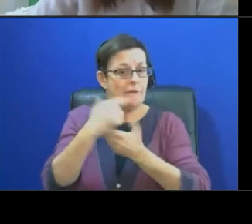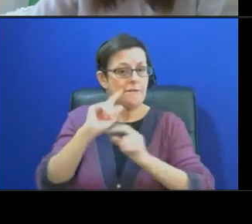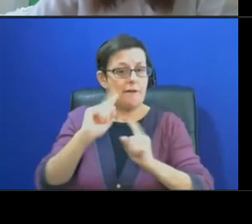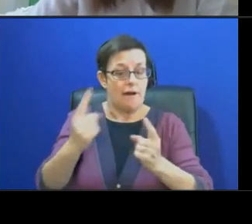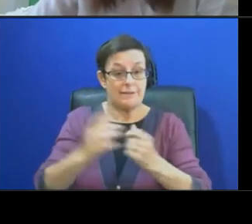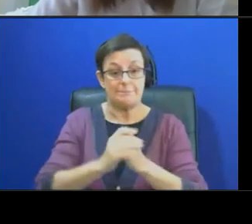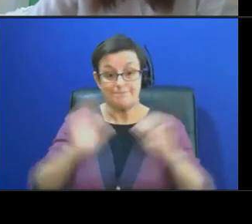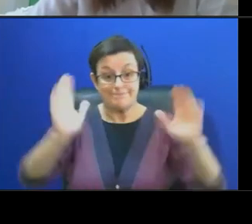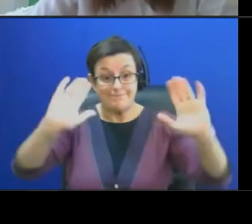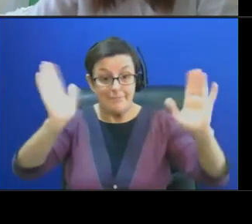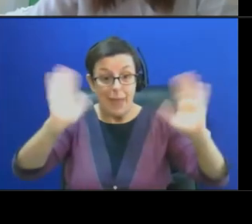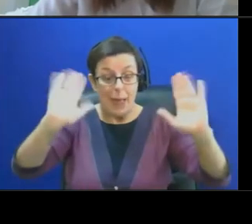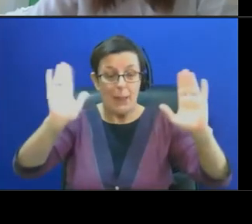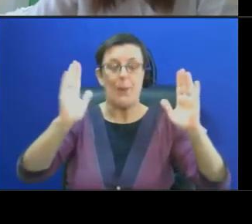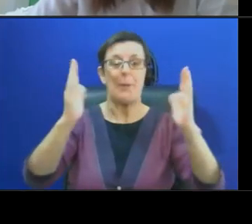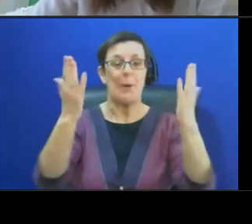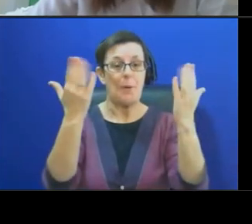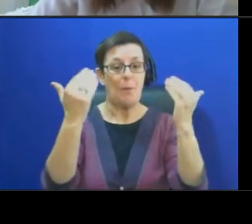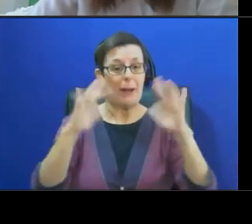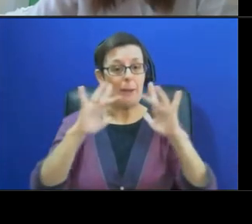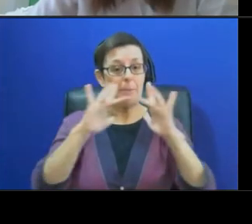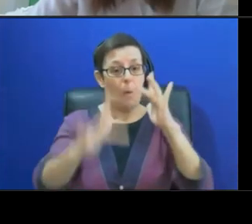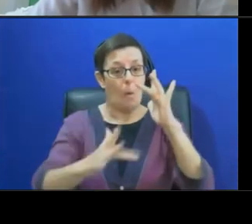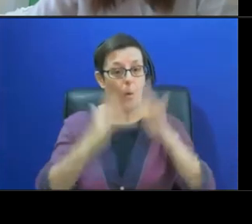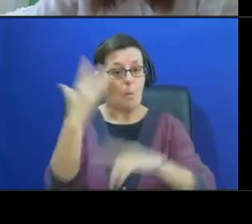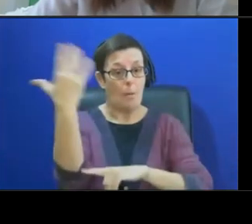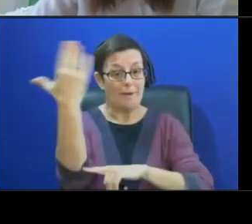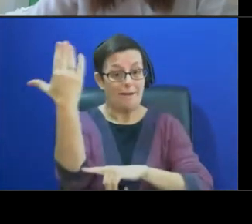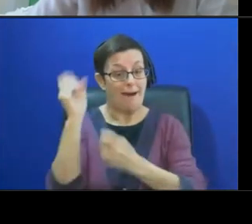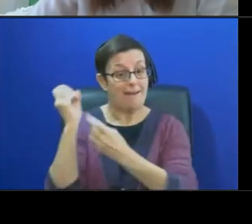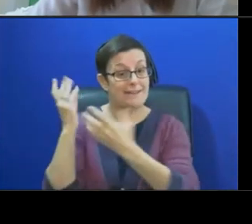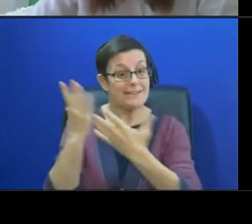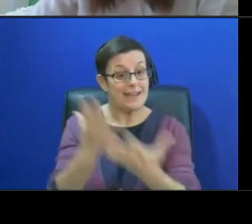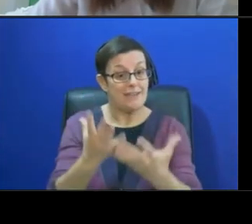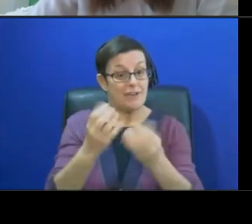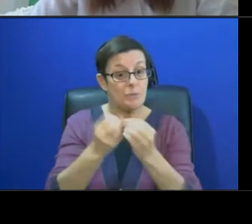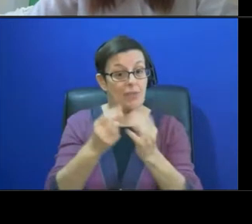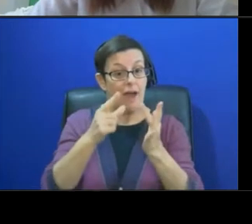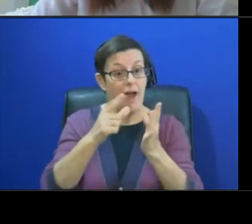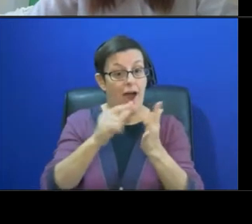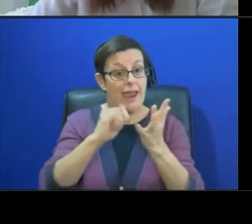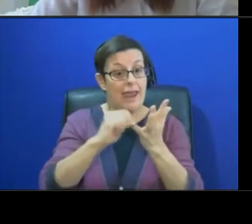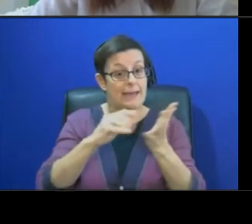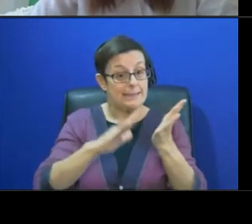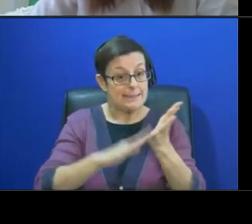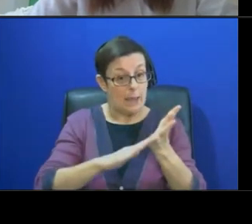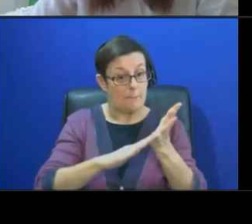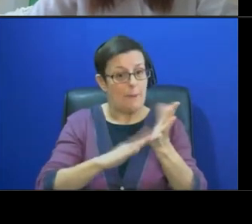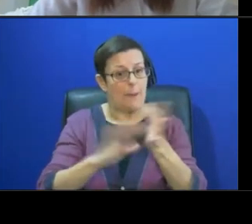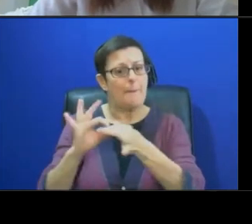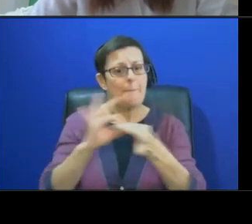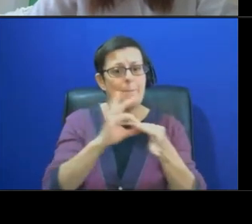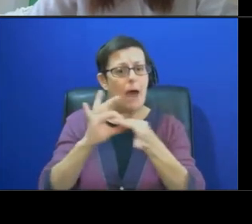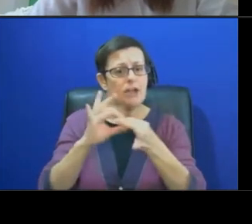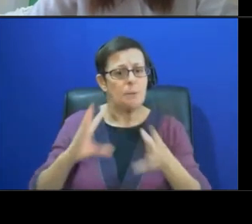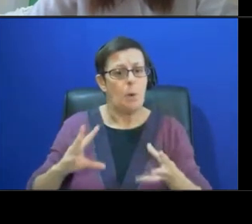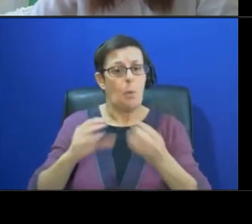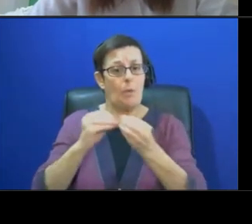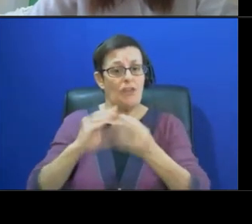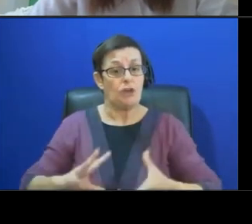Hello and welcome to this webinar delivered by the ISM Trust in partnership with Creative United. I'm Maria Vizitiu and I'm